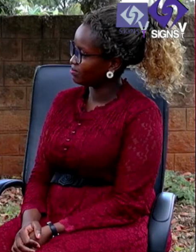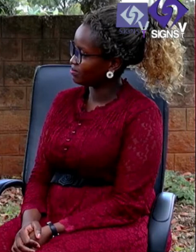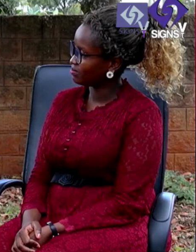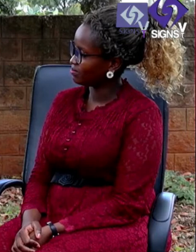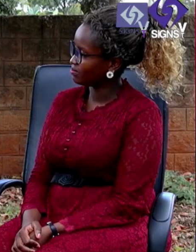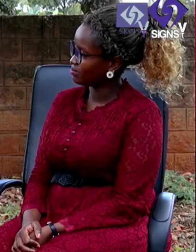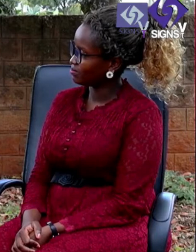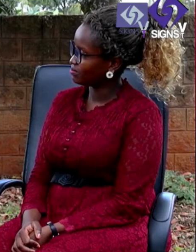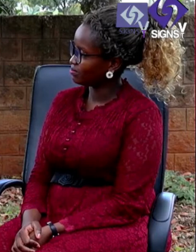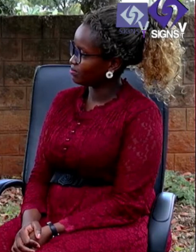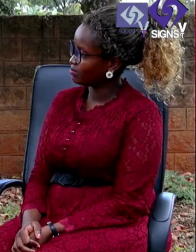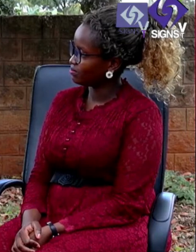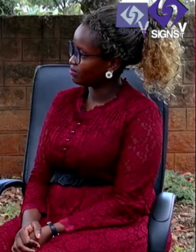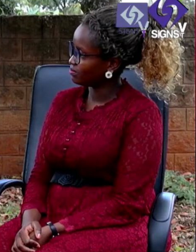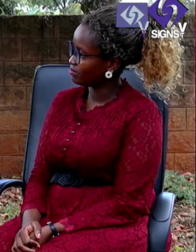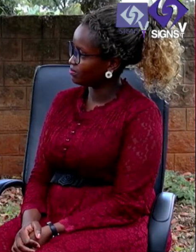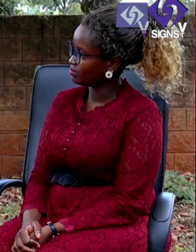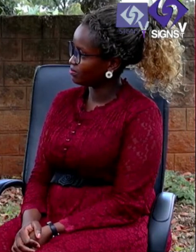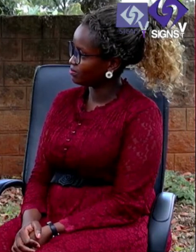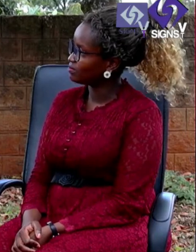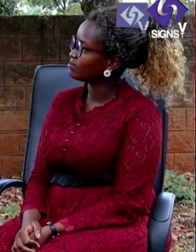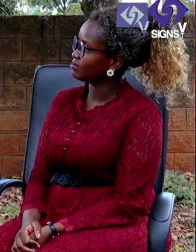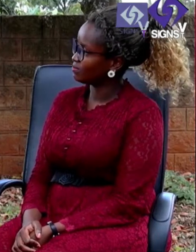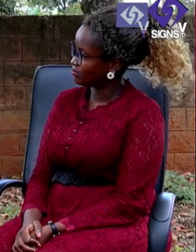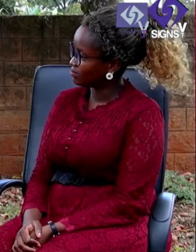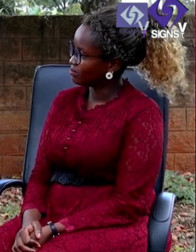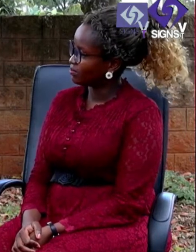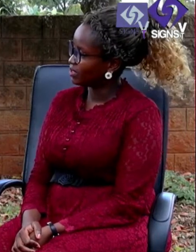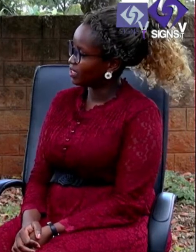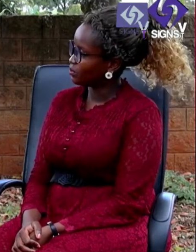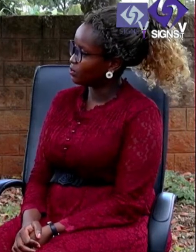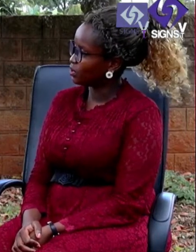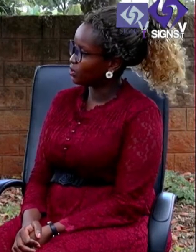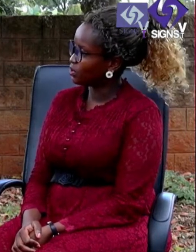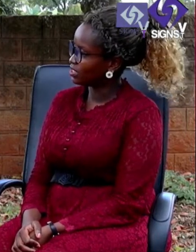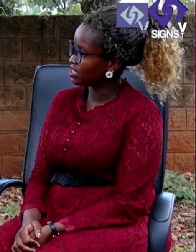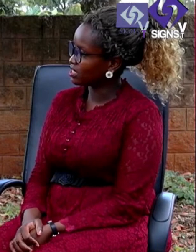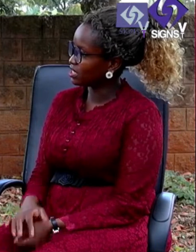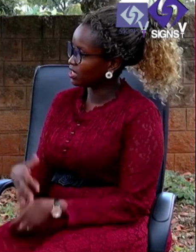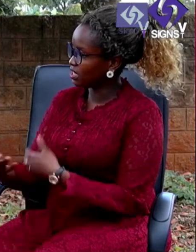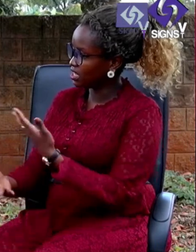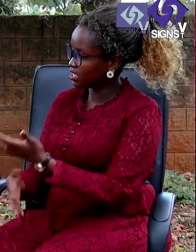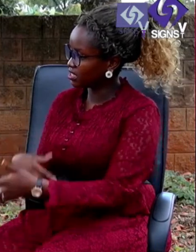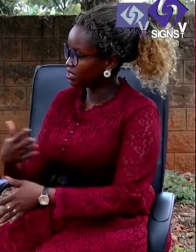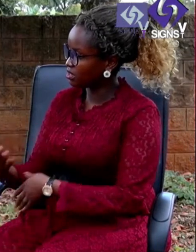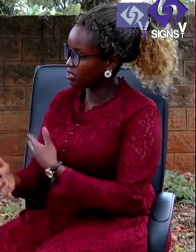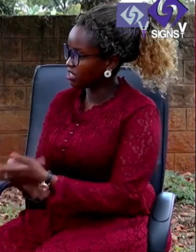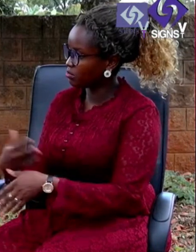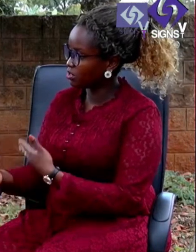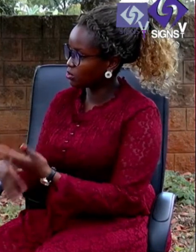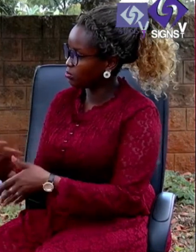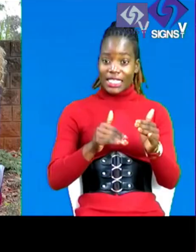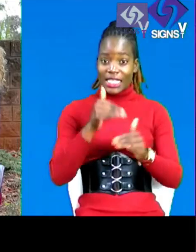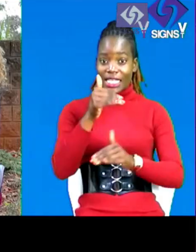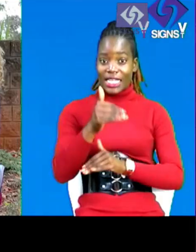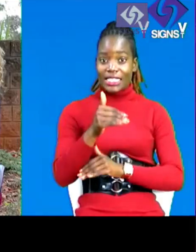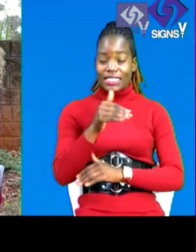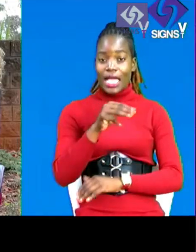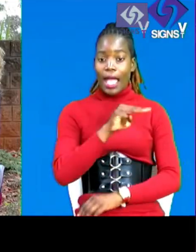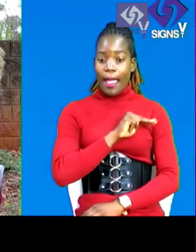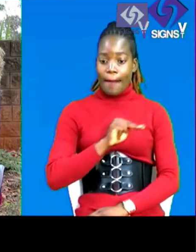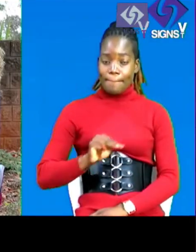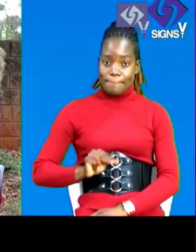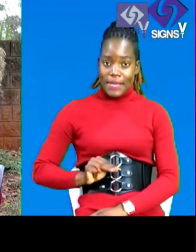that was my aim, was winning when I joined the competition. And will you contest in the next Mr. and Miss